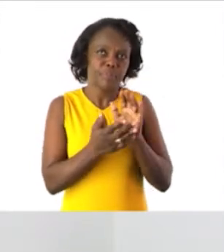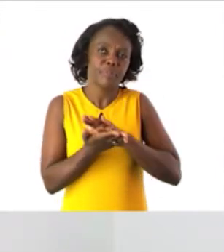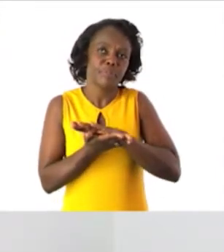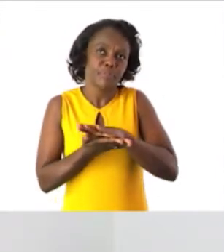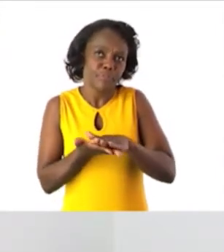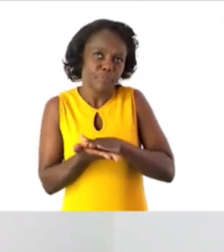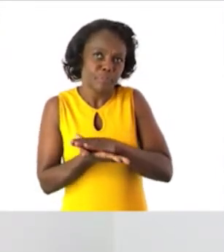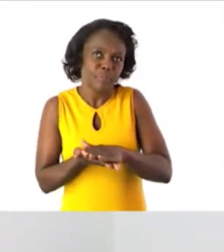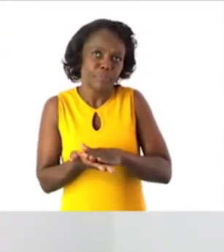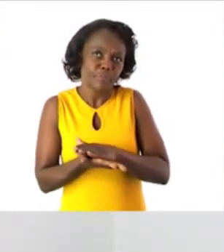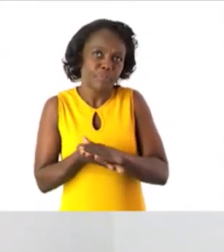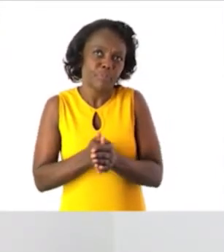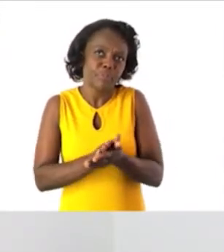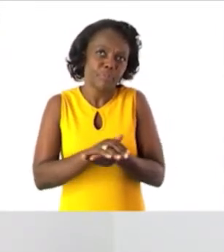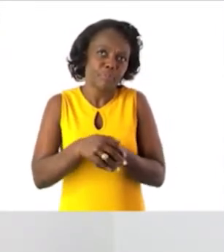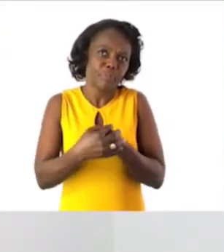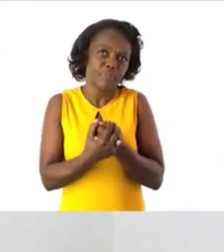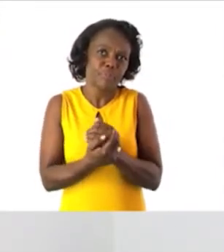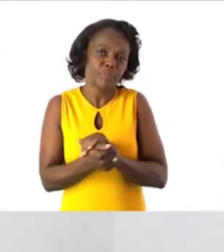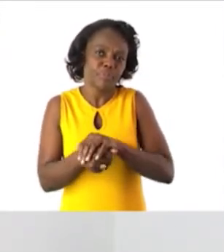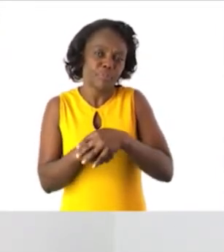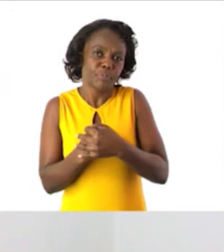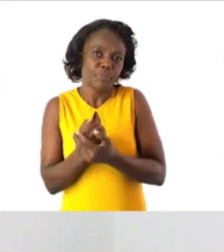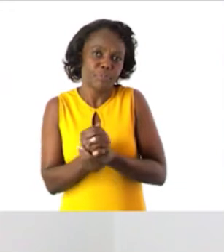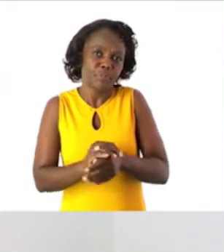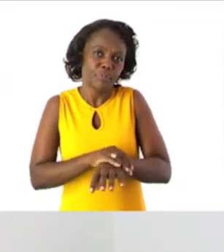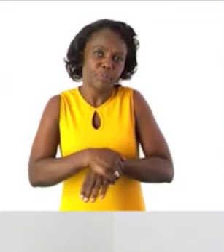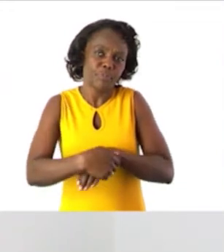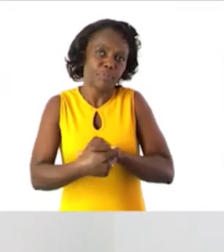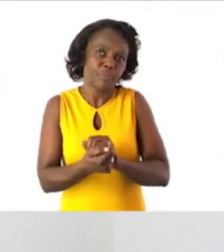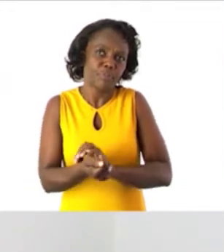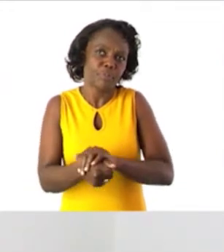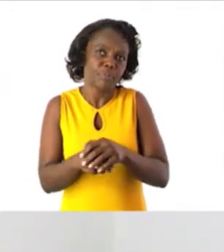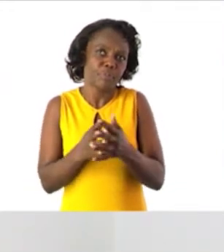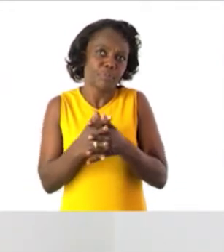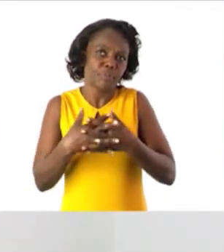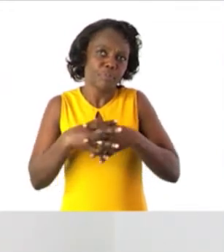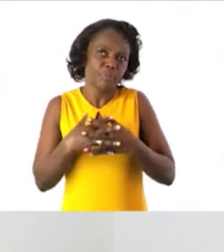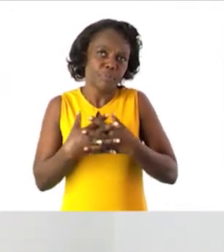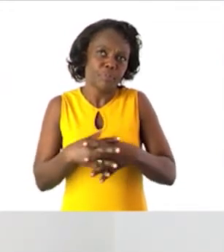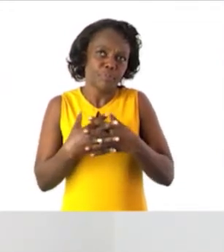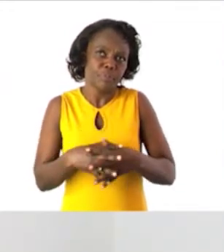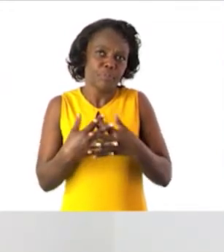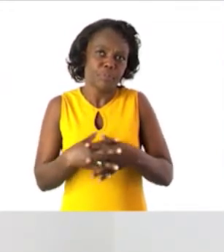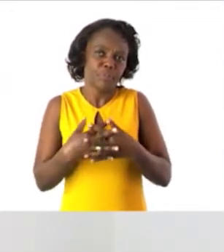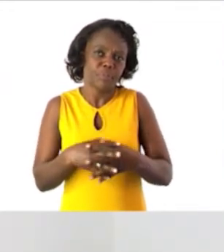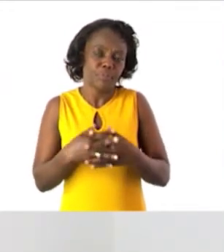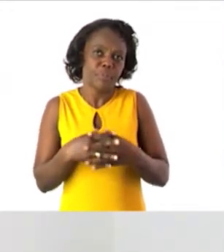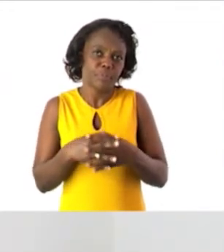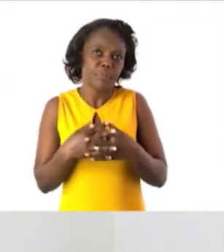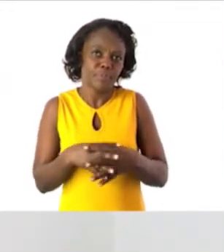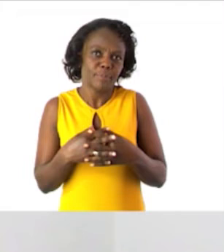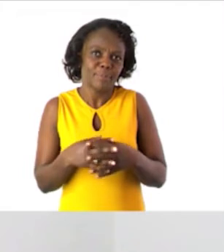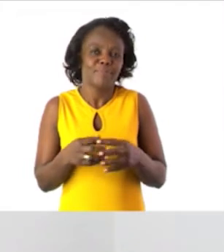Rub it through nicely behind and between the fingers. There